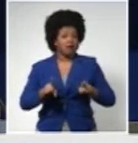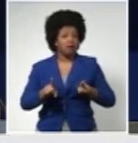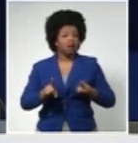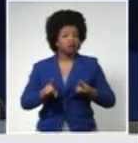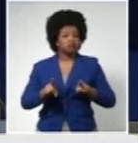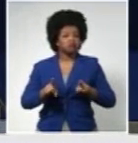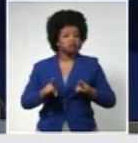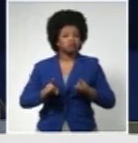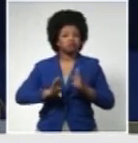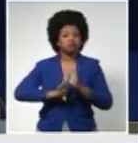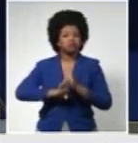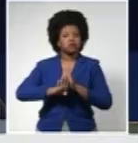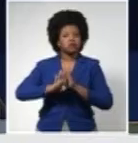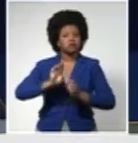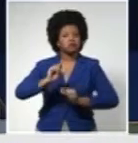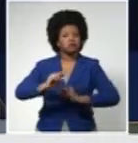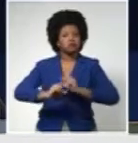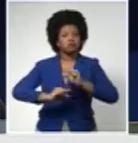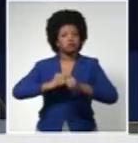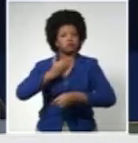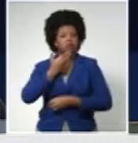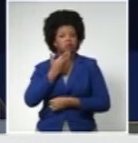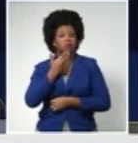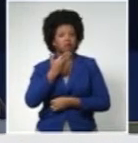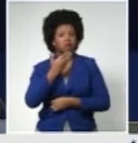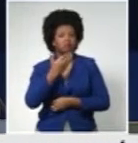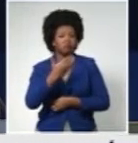and we are moving forward